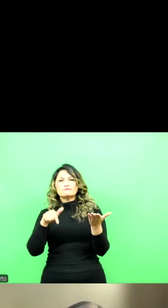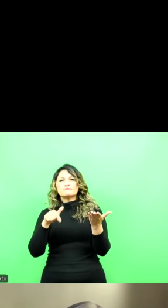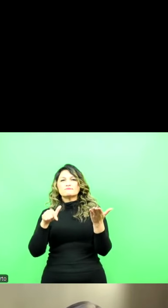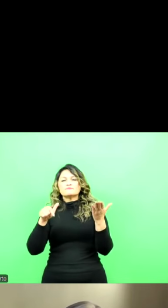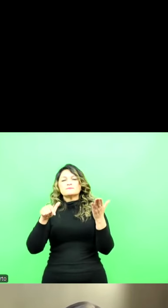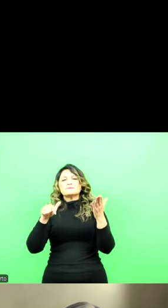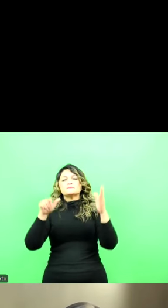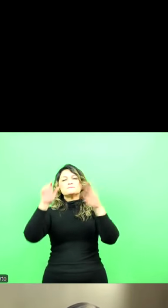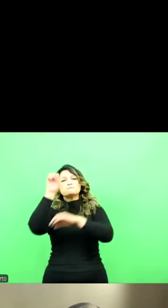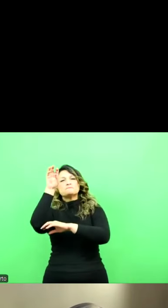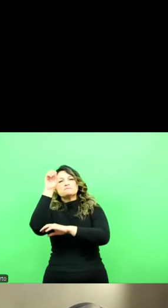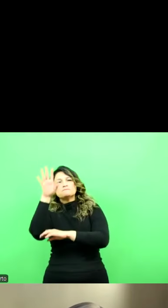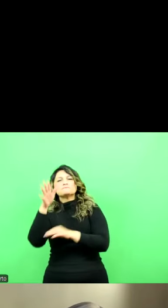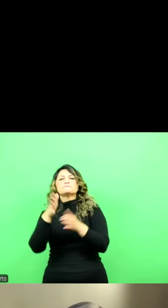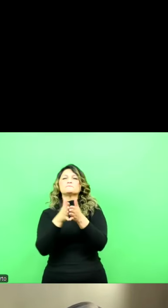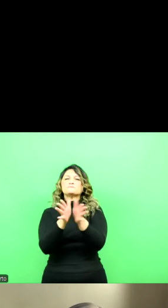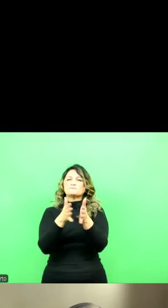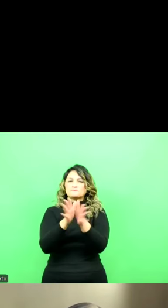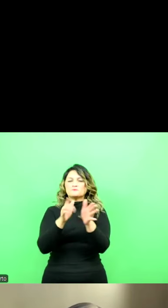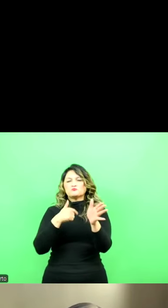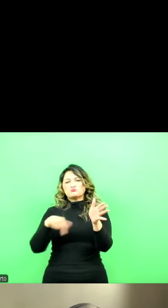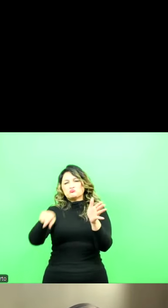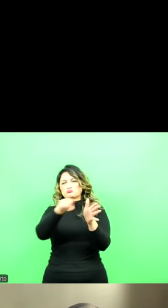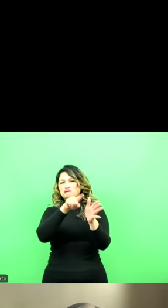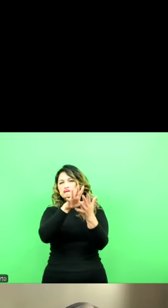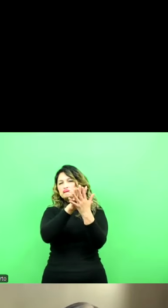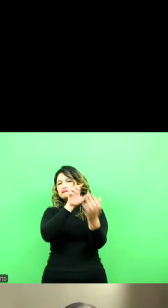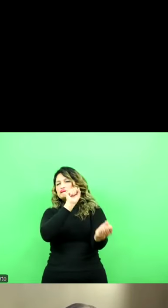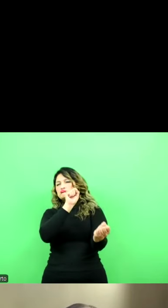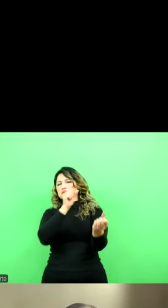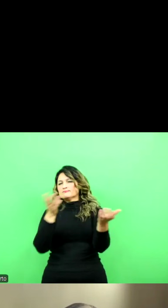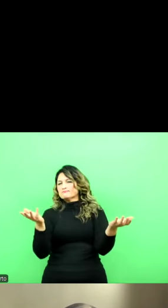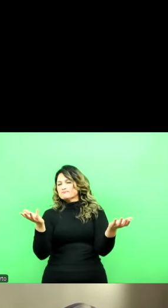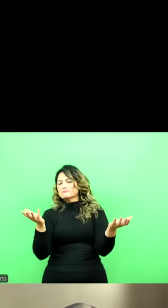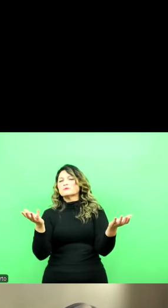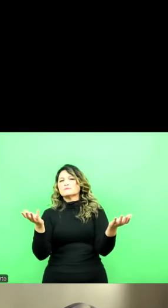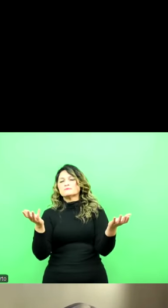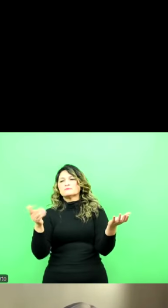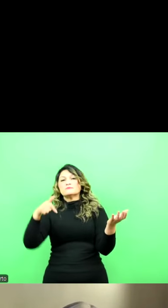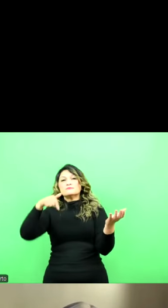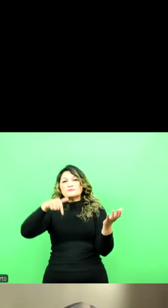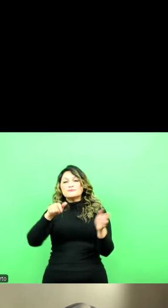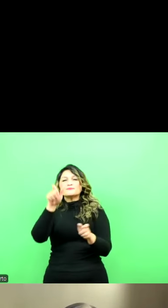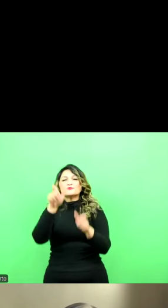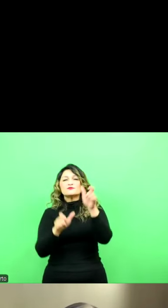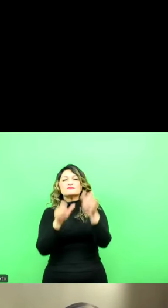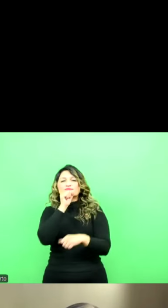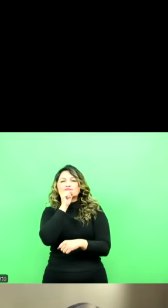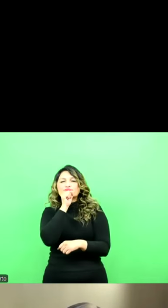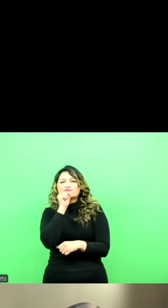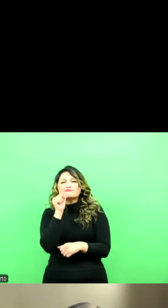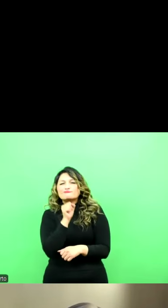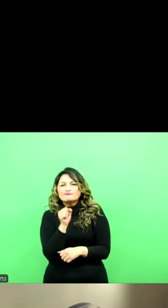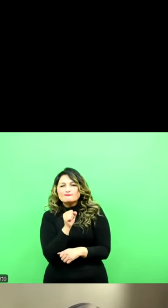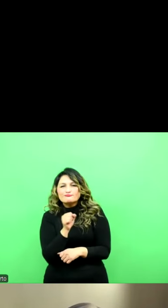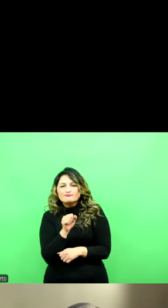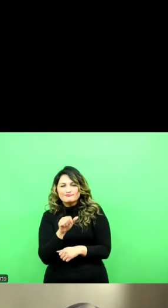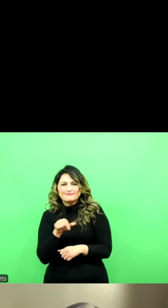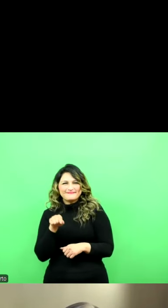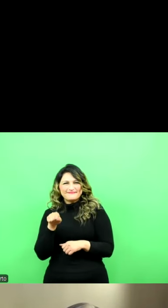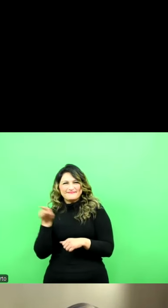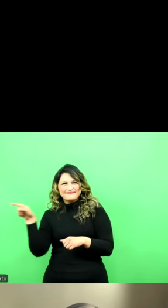overarching challenge of older persons, but as Ambassador Gallegos has just indicated, there are demographic reasons why we